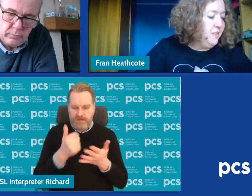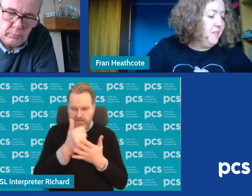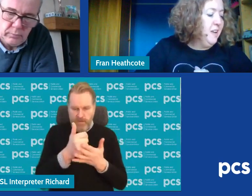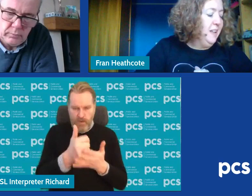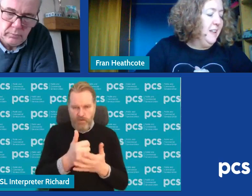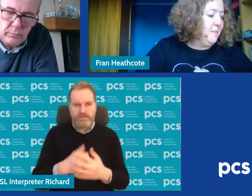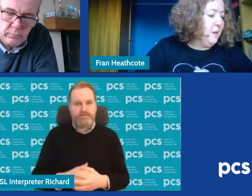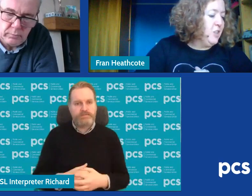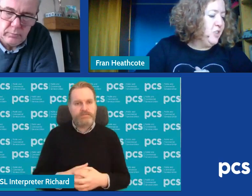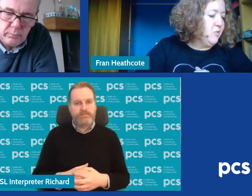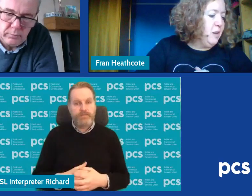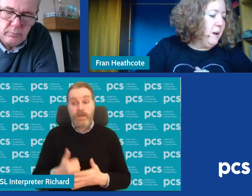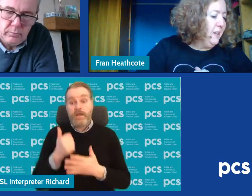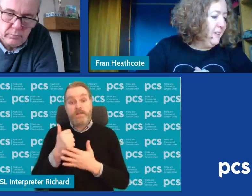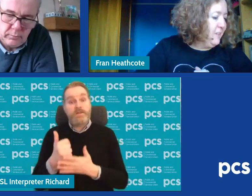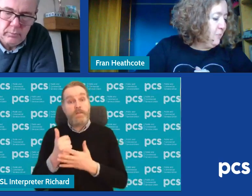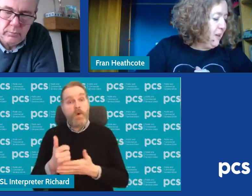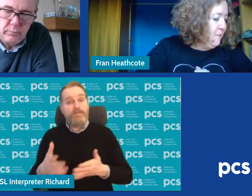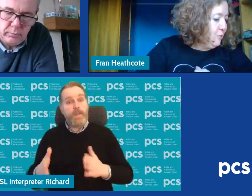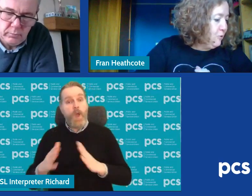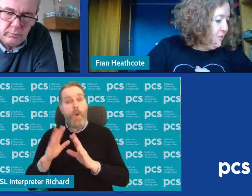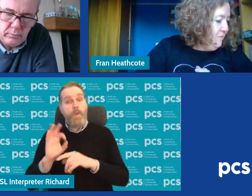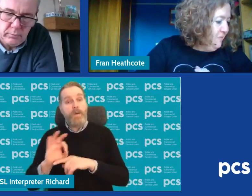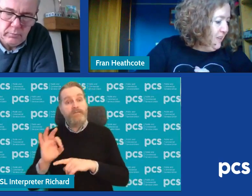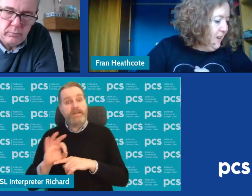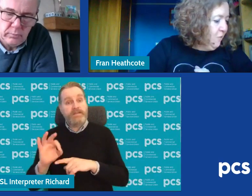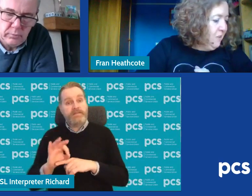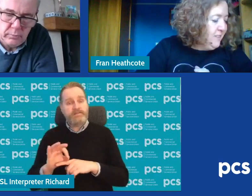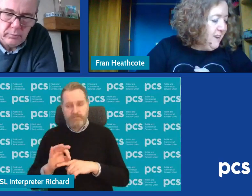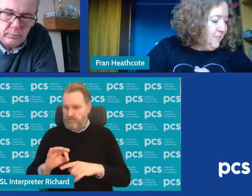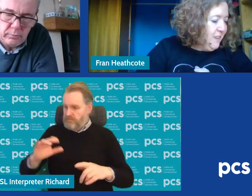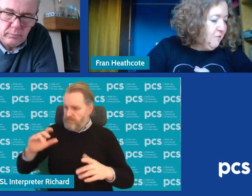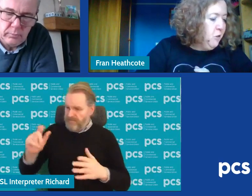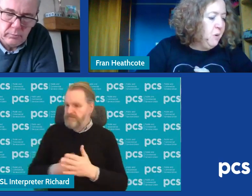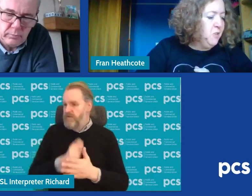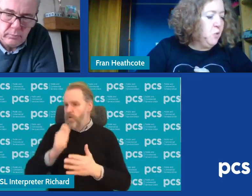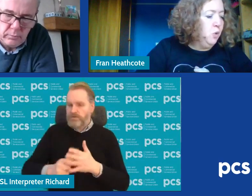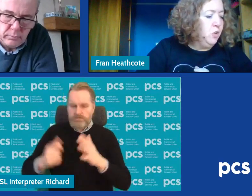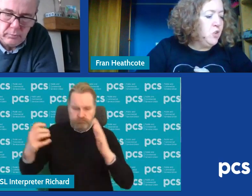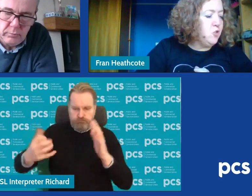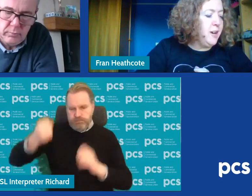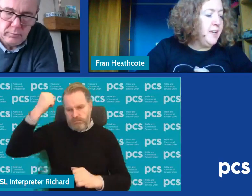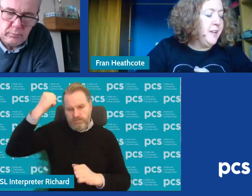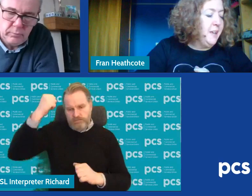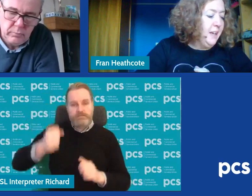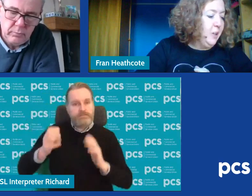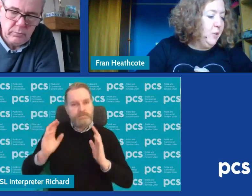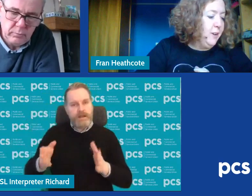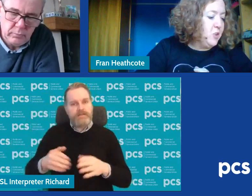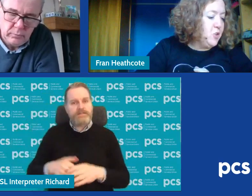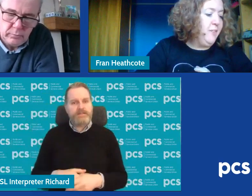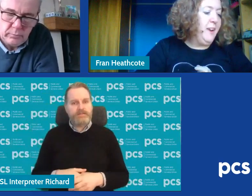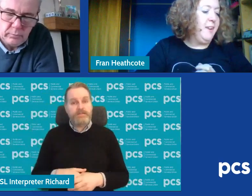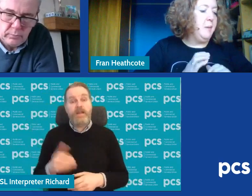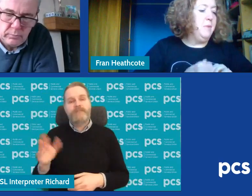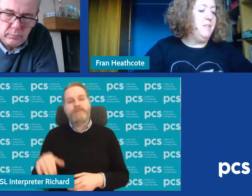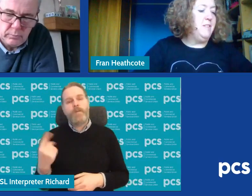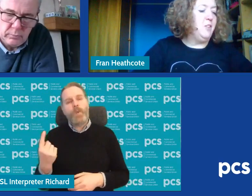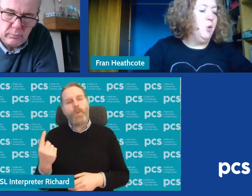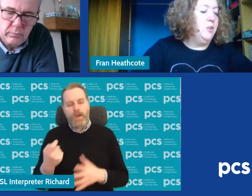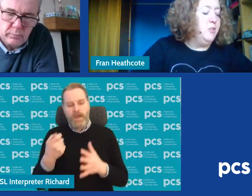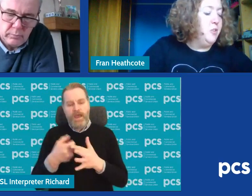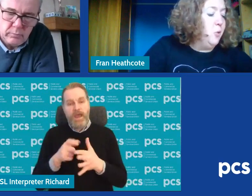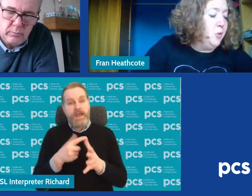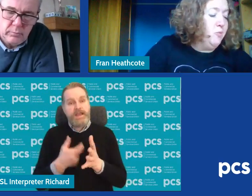Home Office. Let's smash this reballot. That's from Karen Alderson. From the DFT group and to all on strike, including our driving examiners